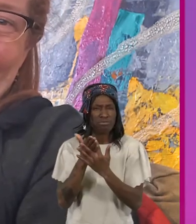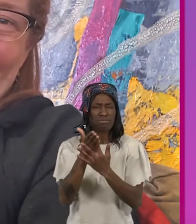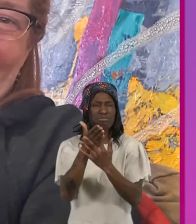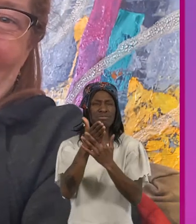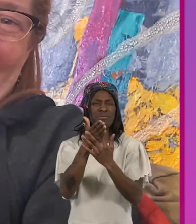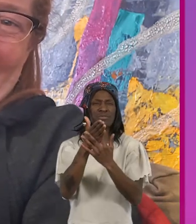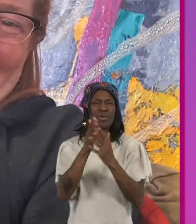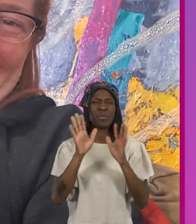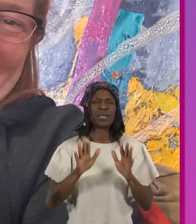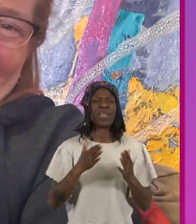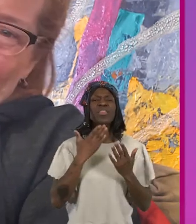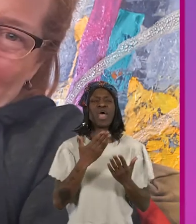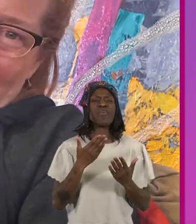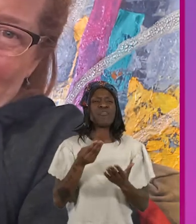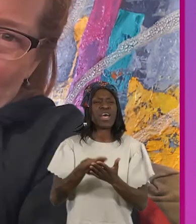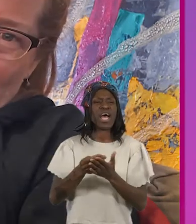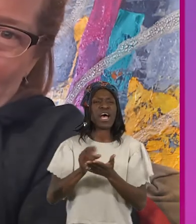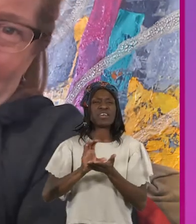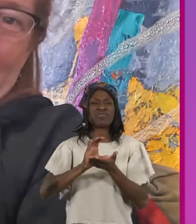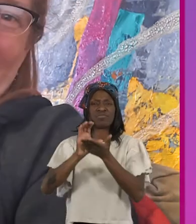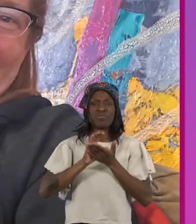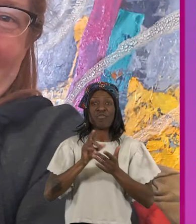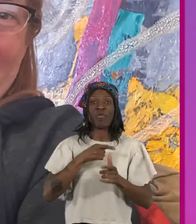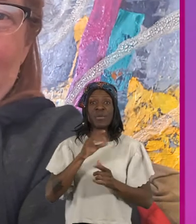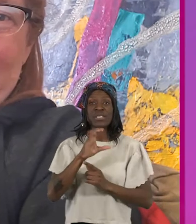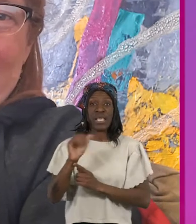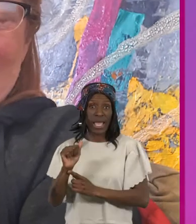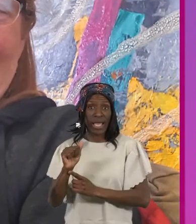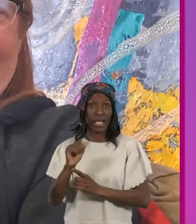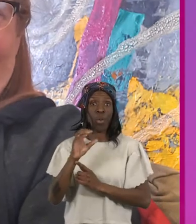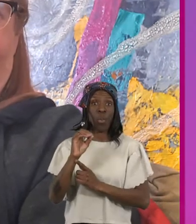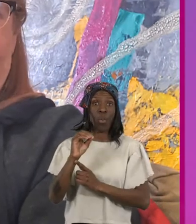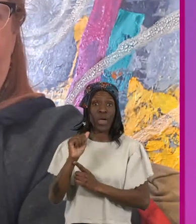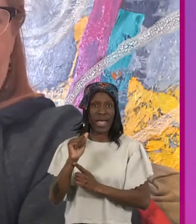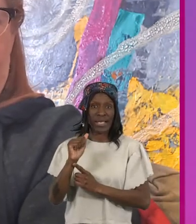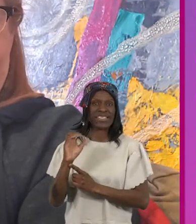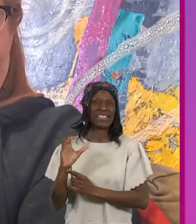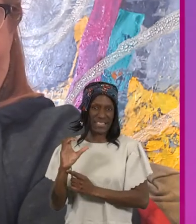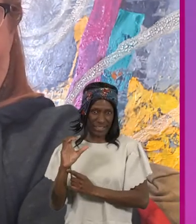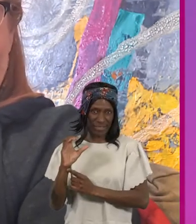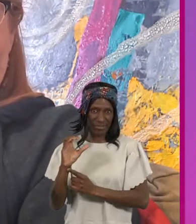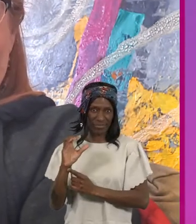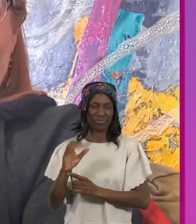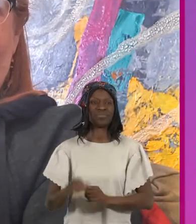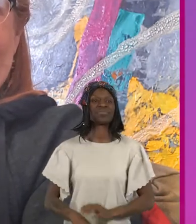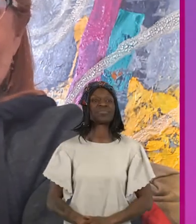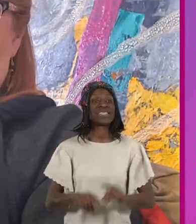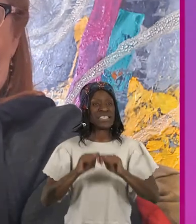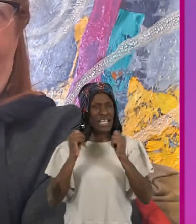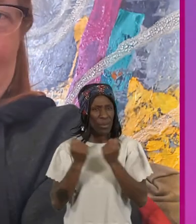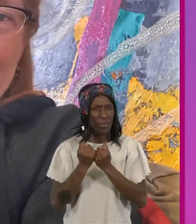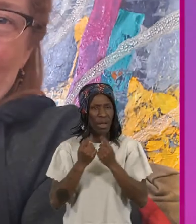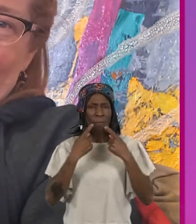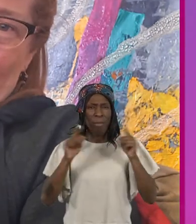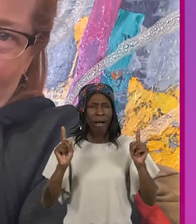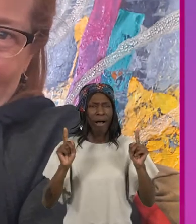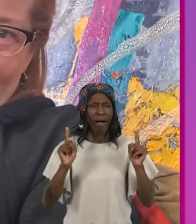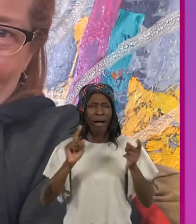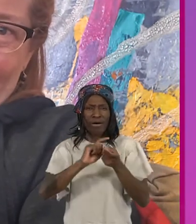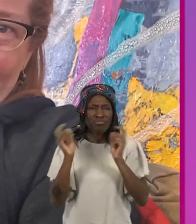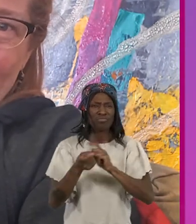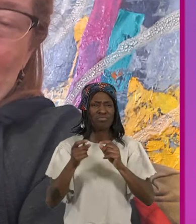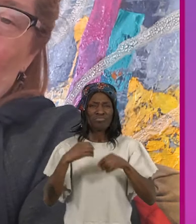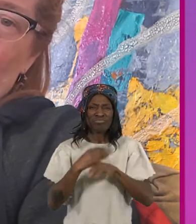incredible. Thanks to funding support from Canada Council and Ontario Arts Council, the team was able to pivot